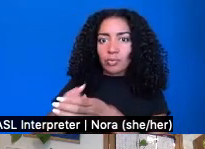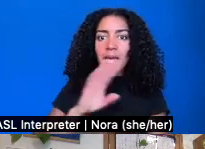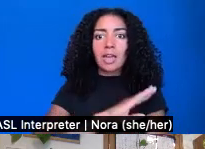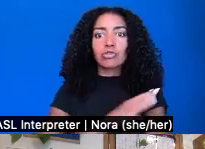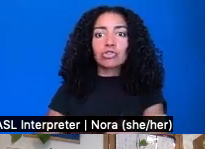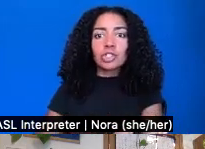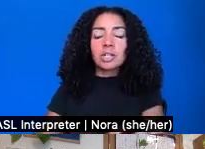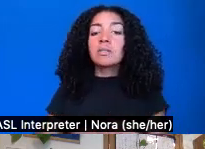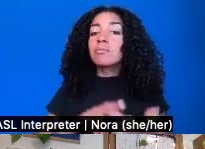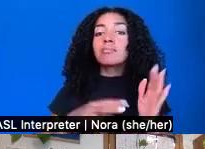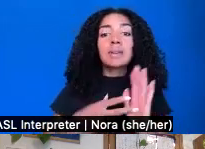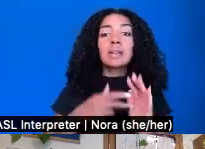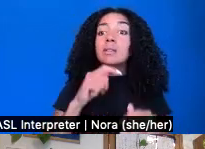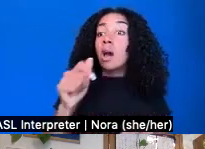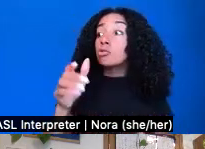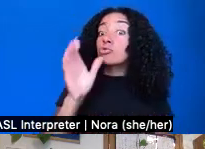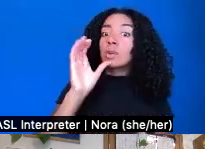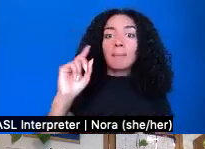near you, it can be a stabilizer.